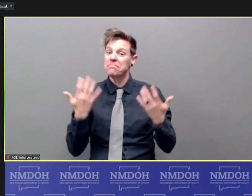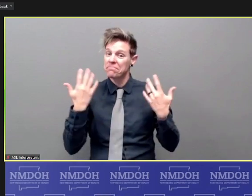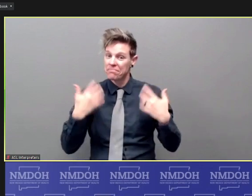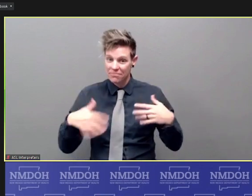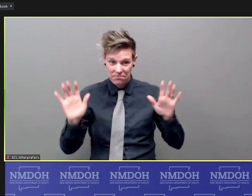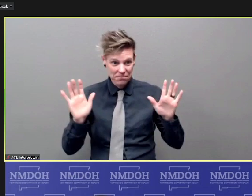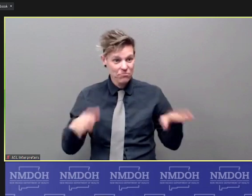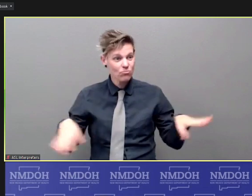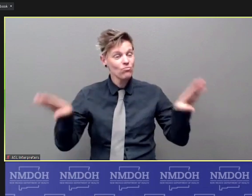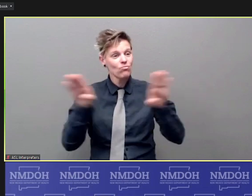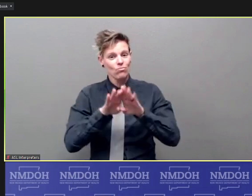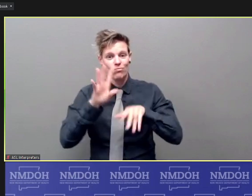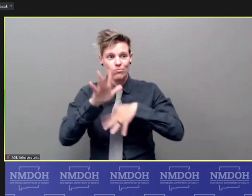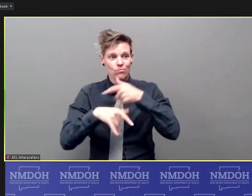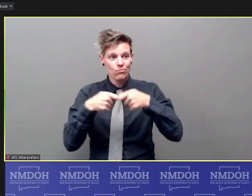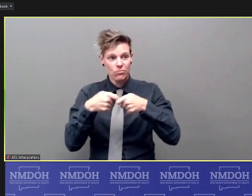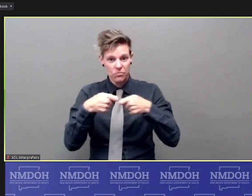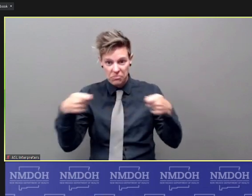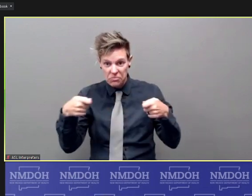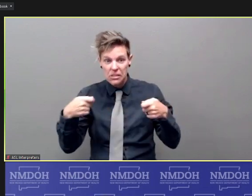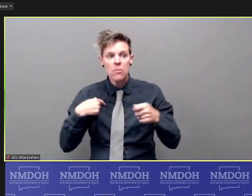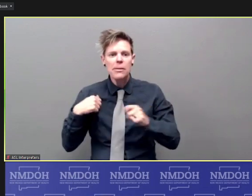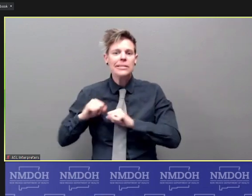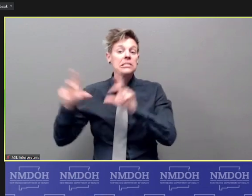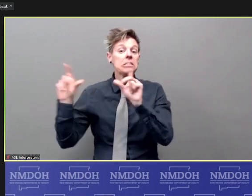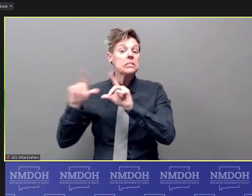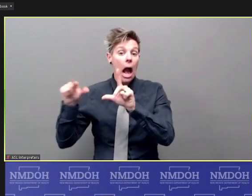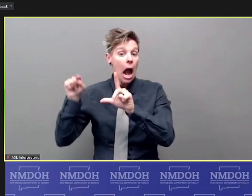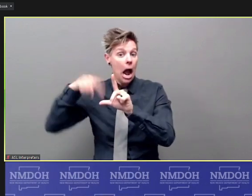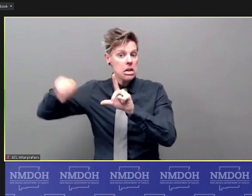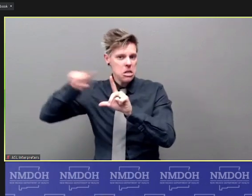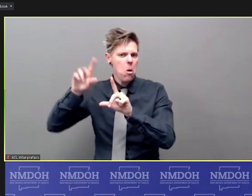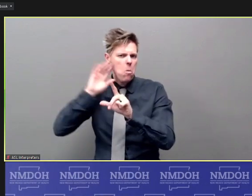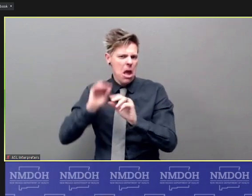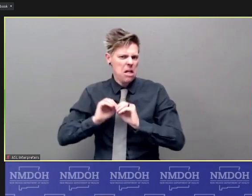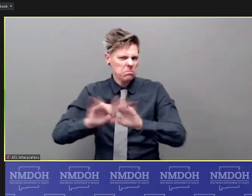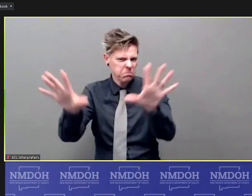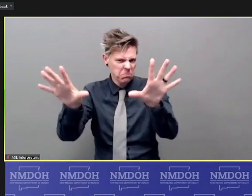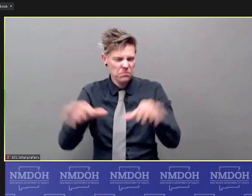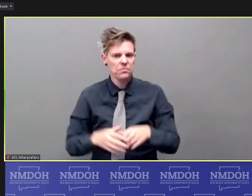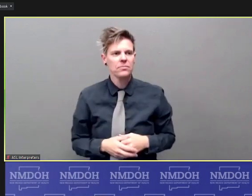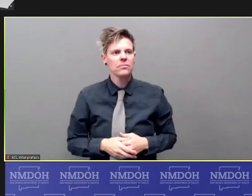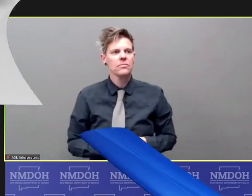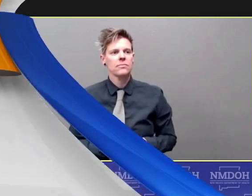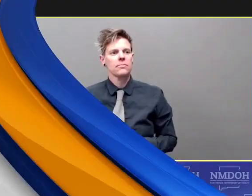will be coming out shortly to those reporters that RSVP'd for this press conference. Thank you again.